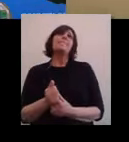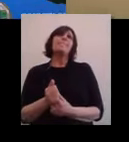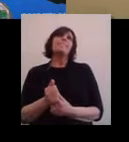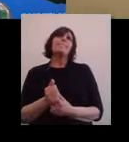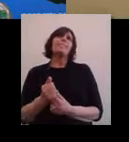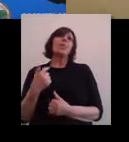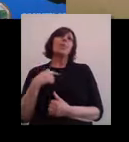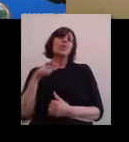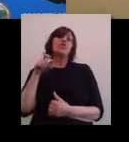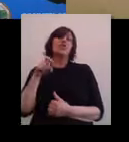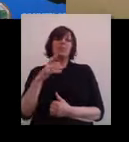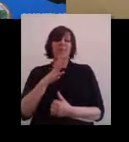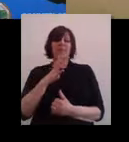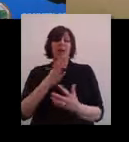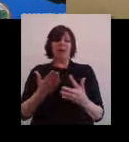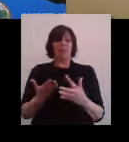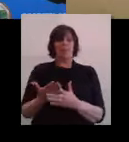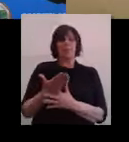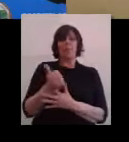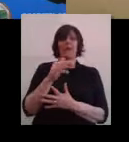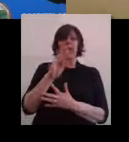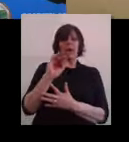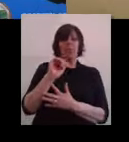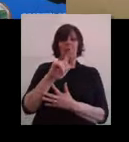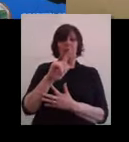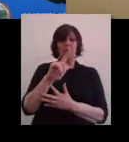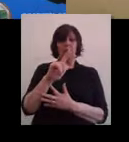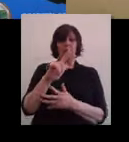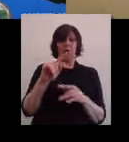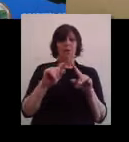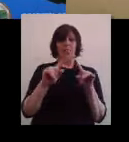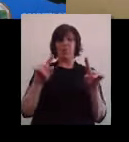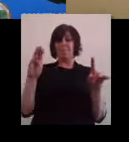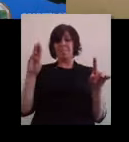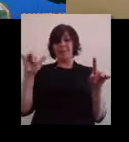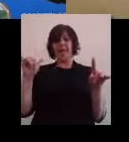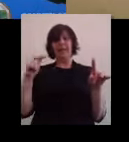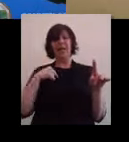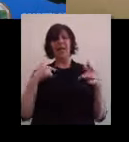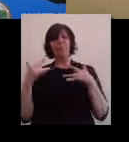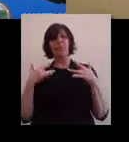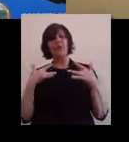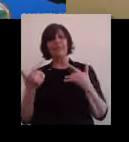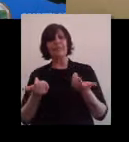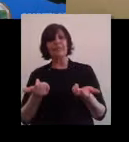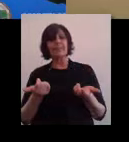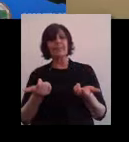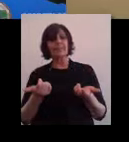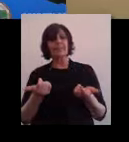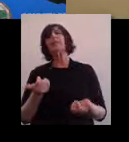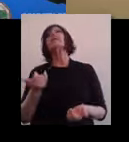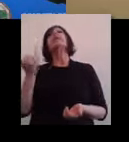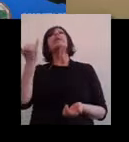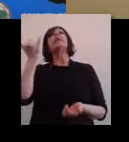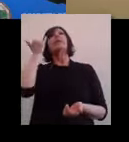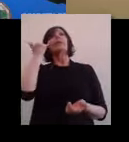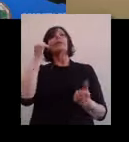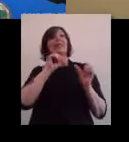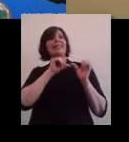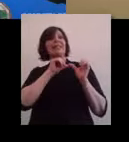through April, but I am very worried about where we're going to be starting in May. If we are continued shut down for quite some